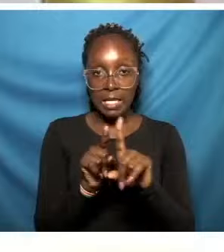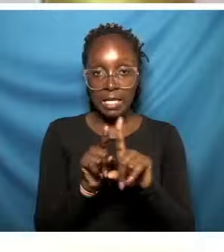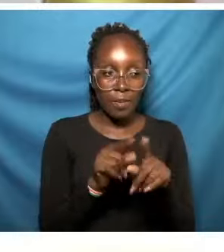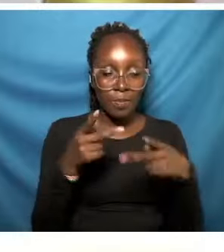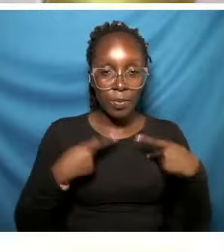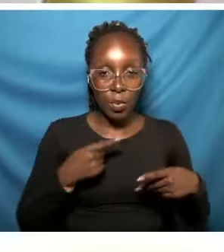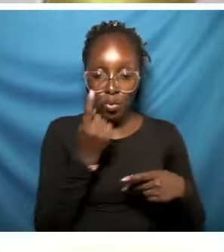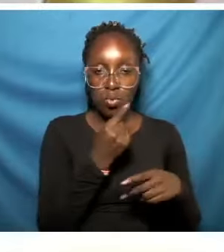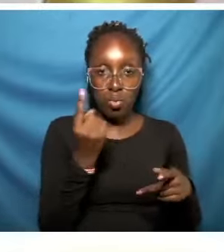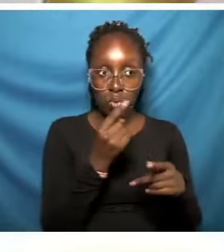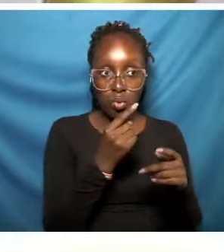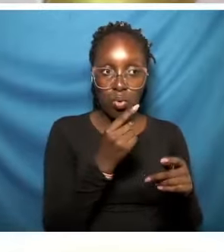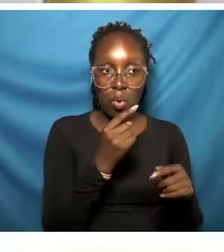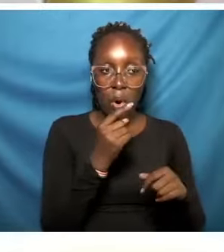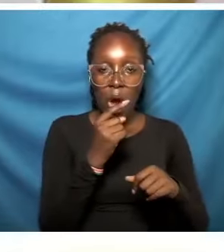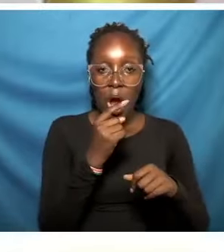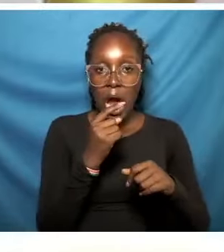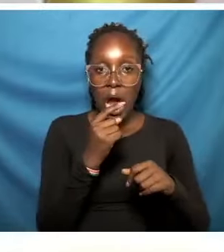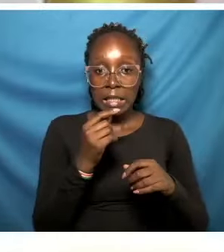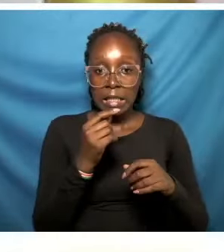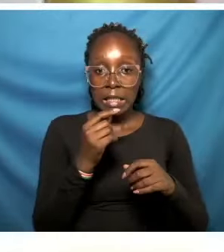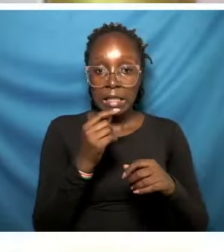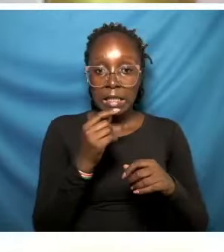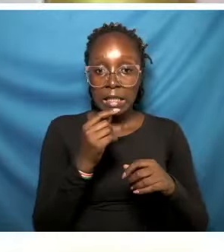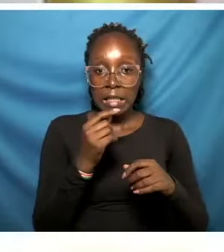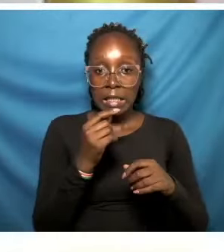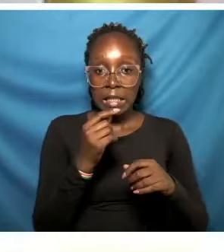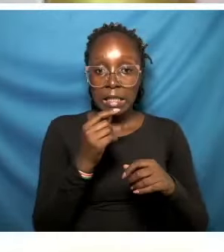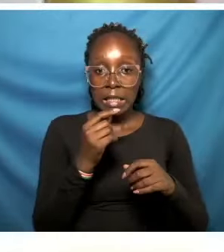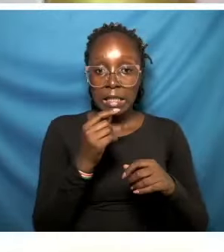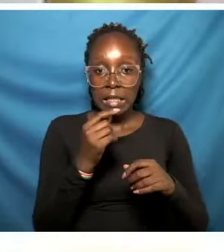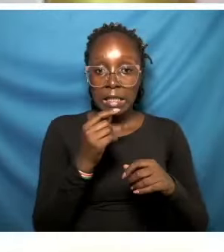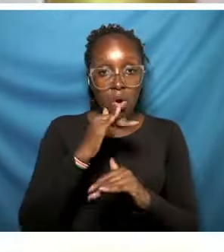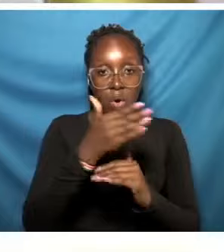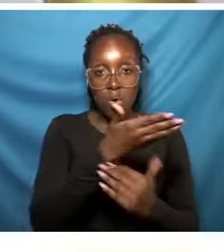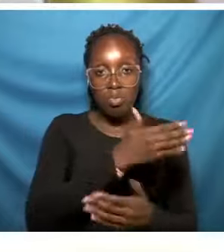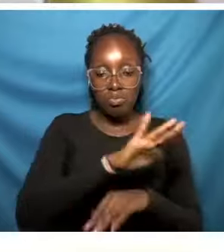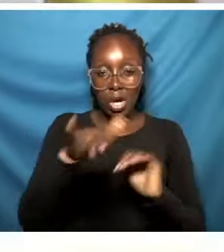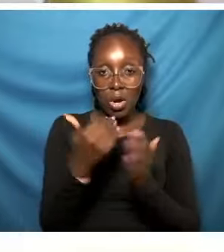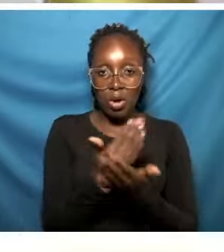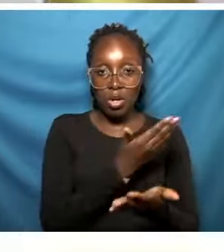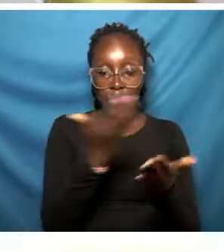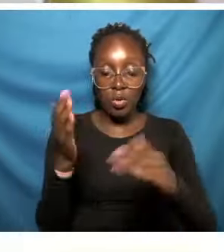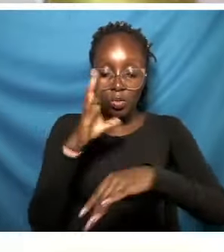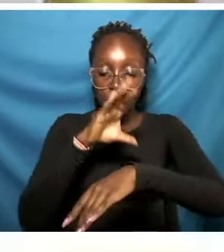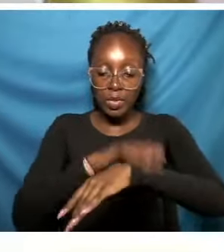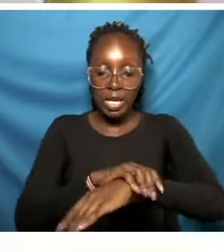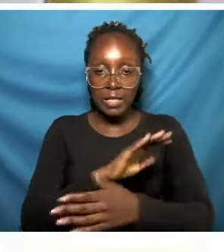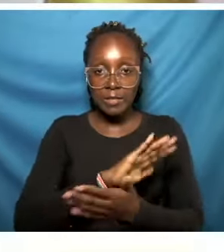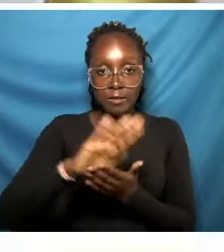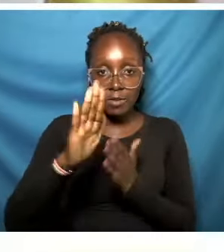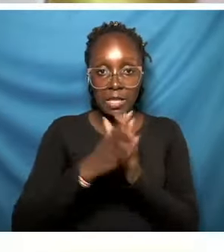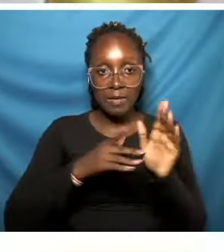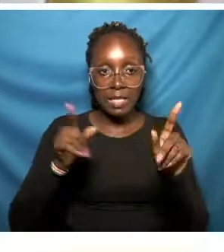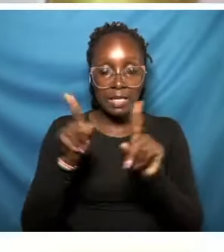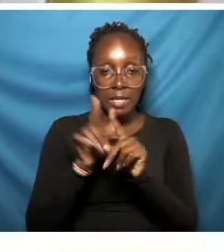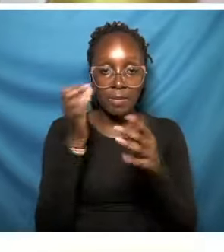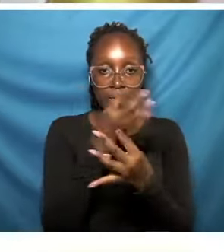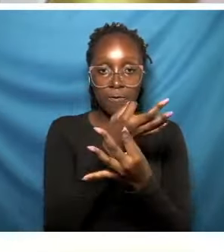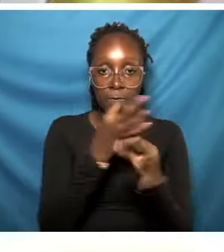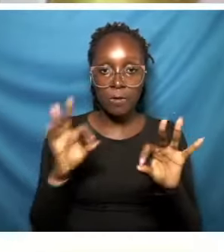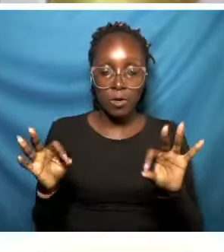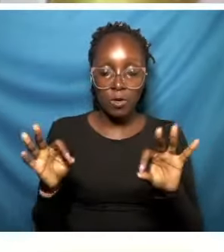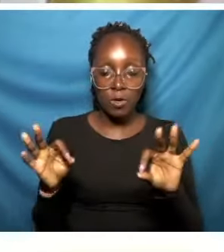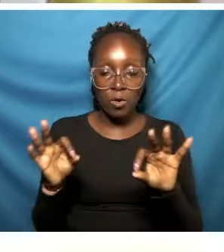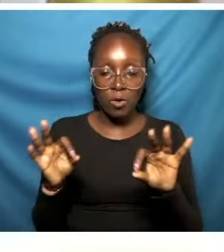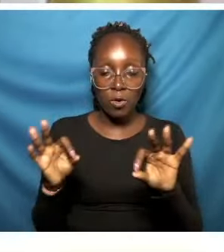enemy. So may you receive, each one of you, your forgiveness. May you receive your freedom. May you receive